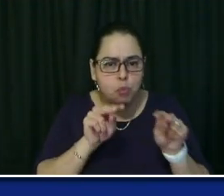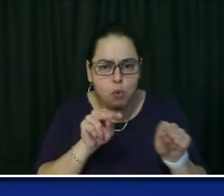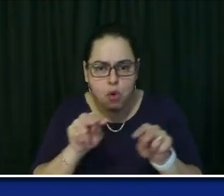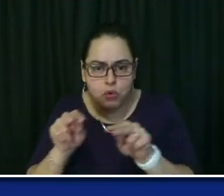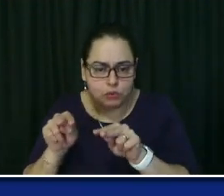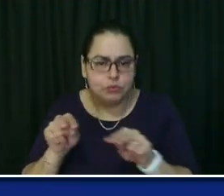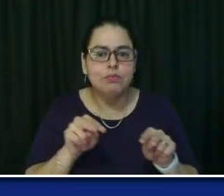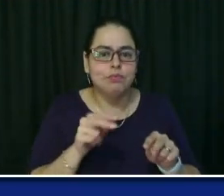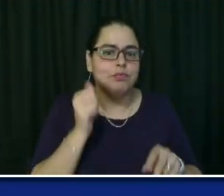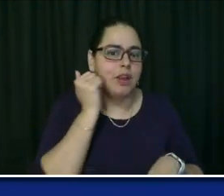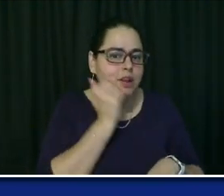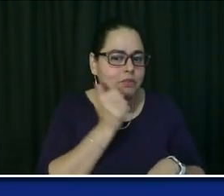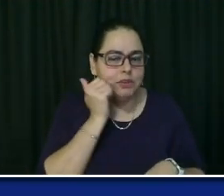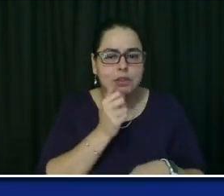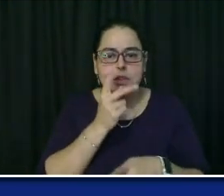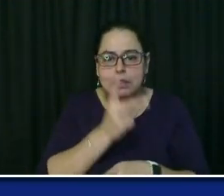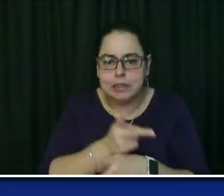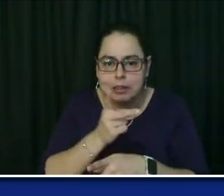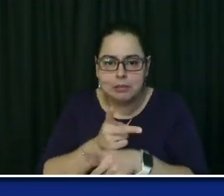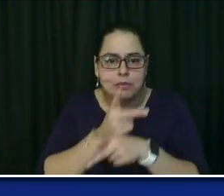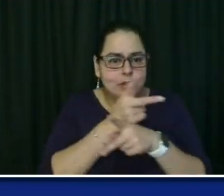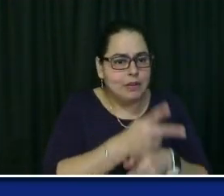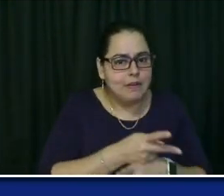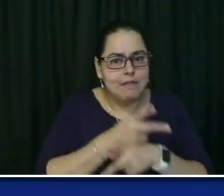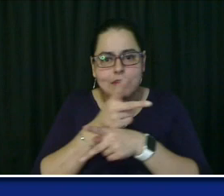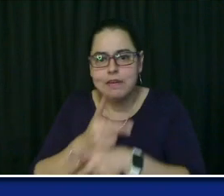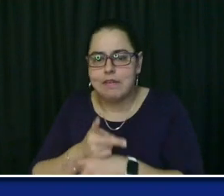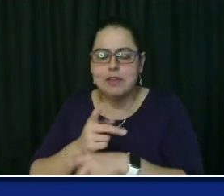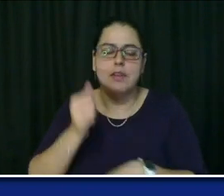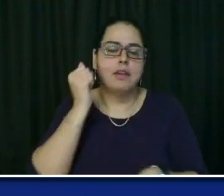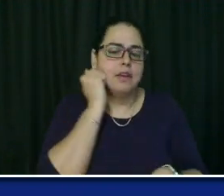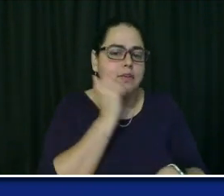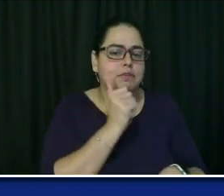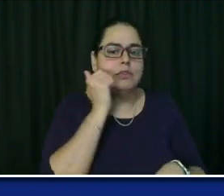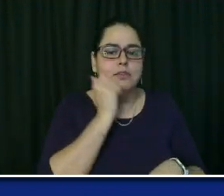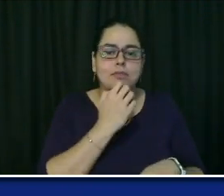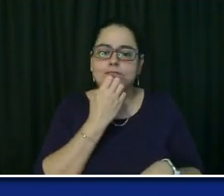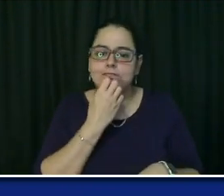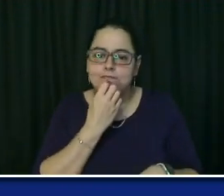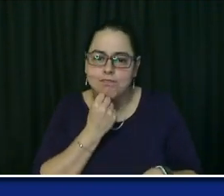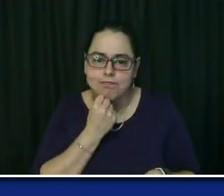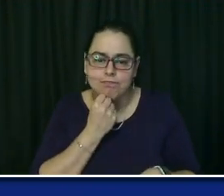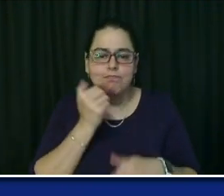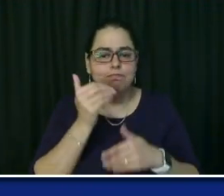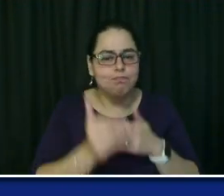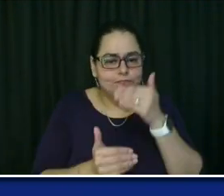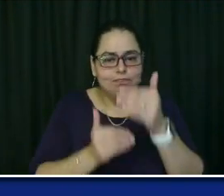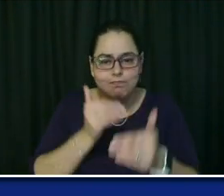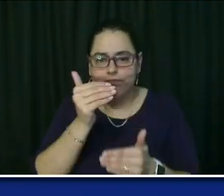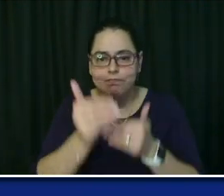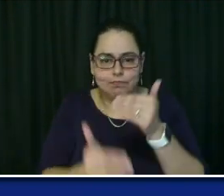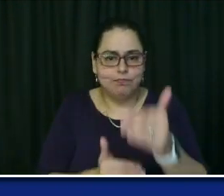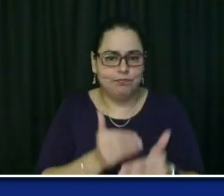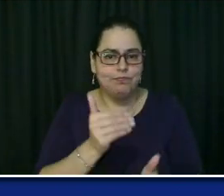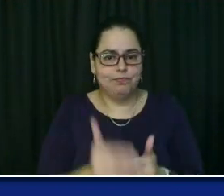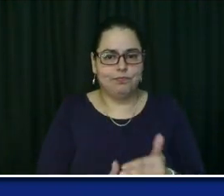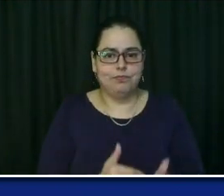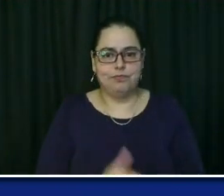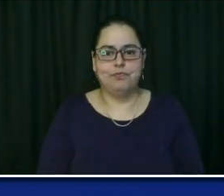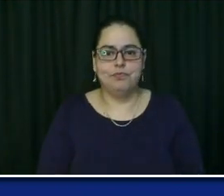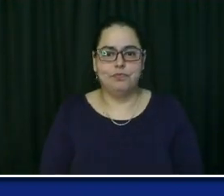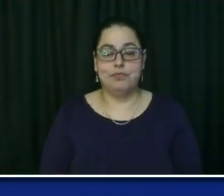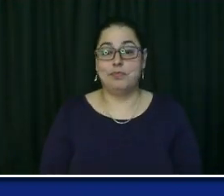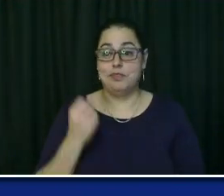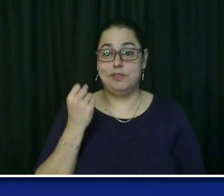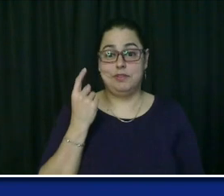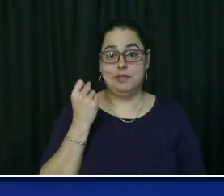is a matter-of-fact way of how we're going to deal with this. And as I've often said, I'll say it one more time, this is what my mother and father taught me the Great Depression was about and the